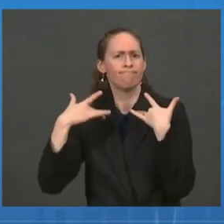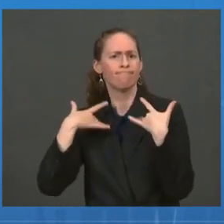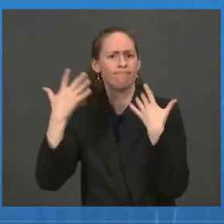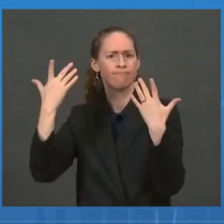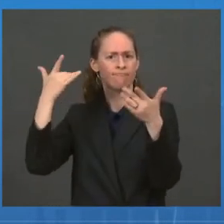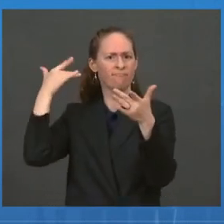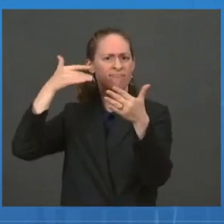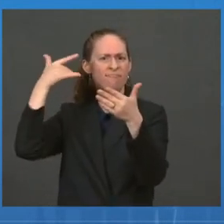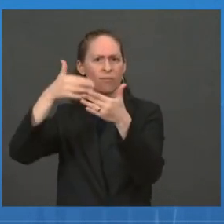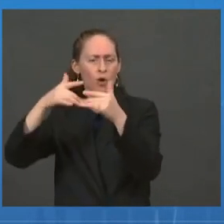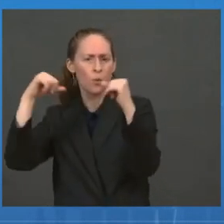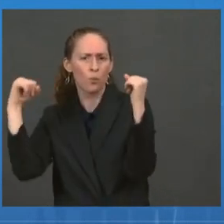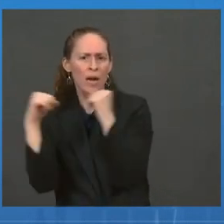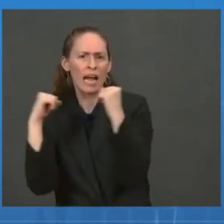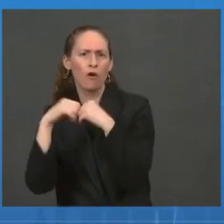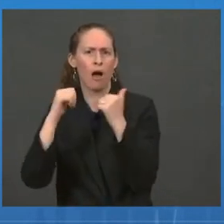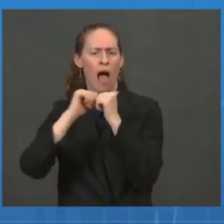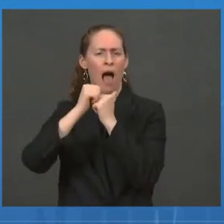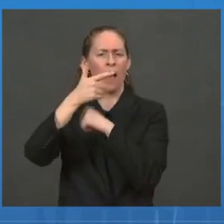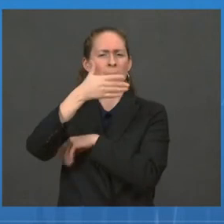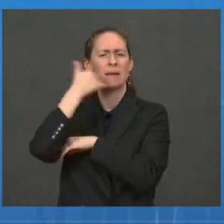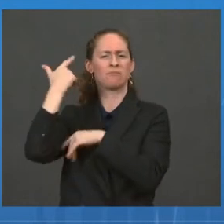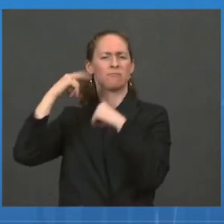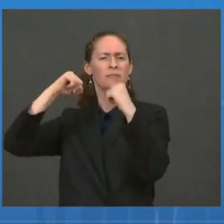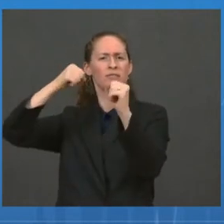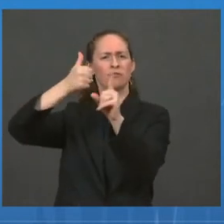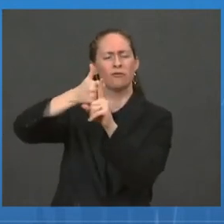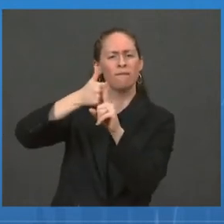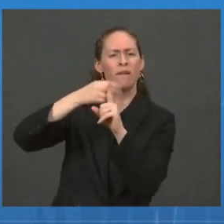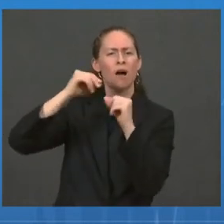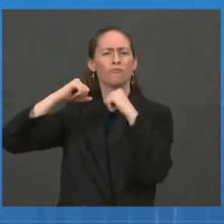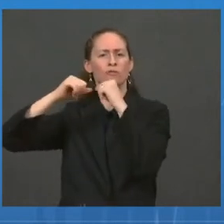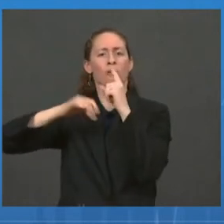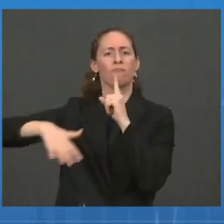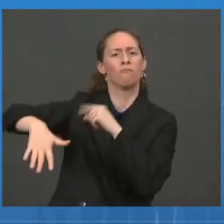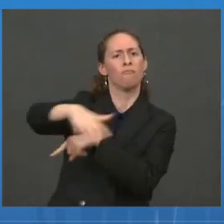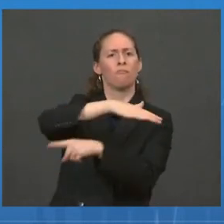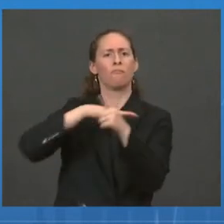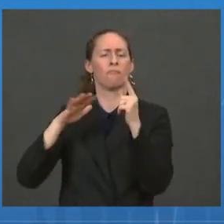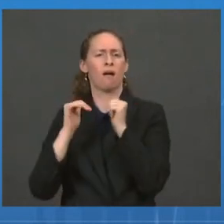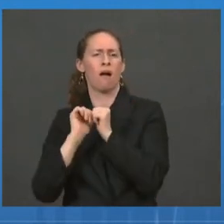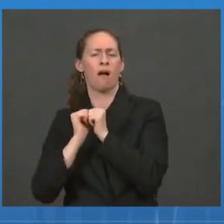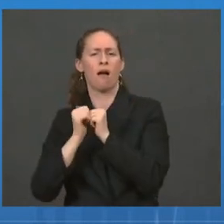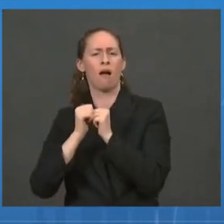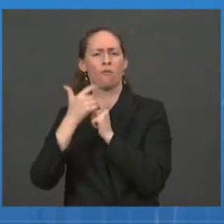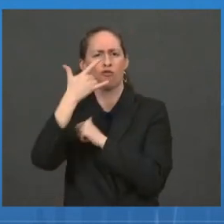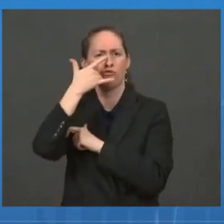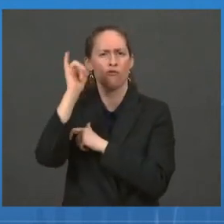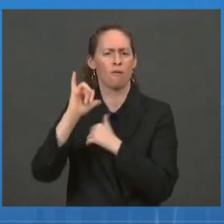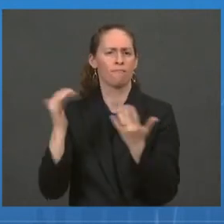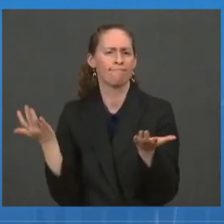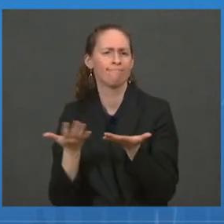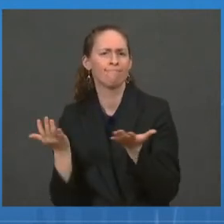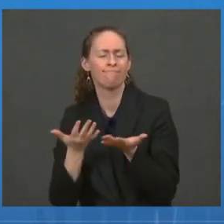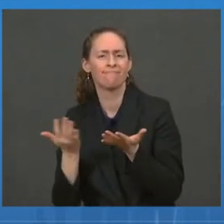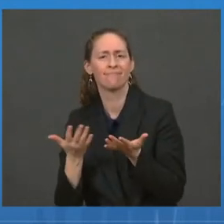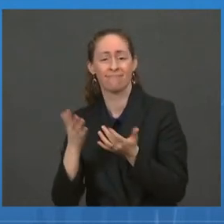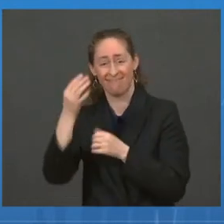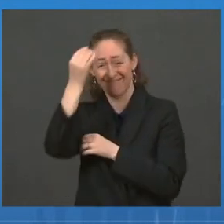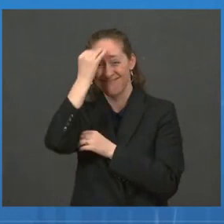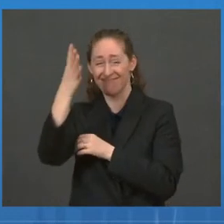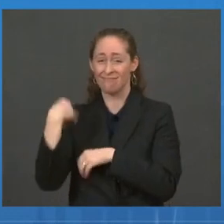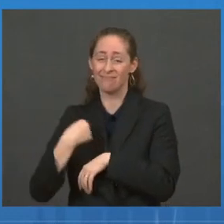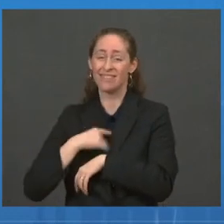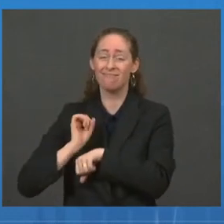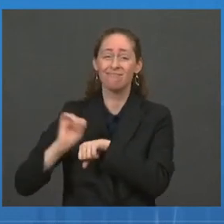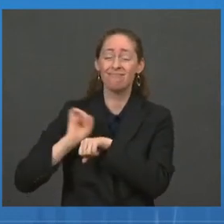around the clock to ensure we're doing everything we can to understand this new variant and protect the american people and continue on